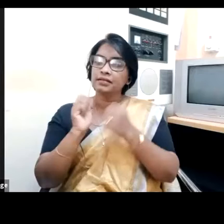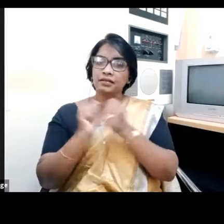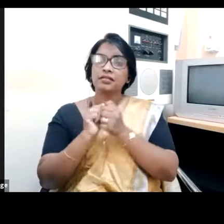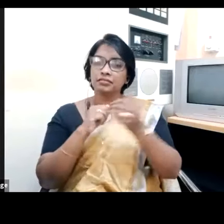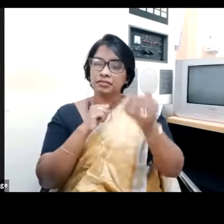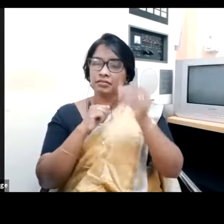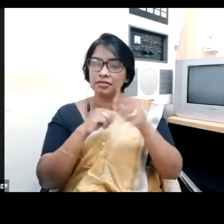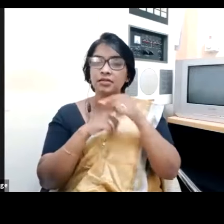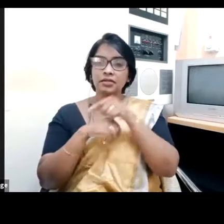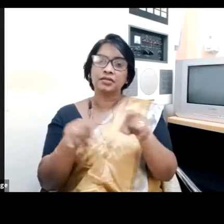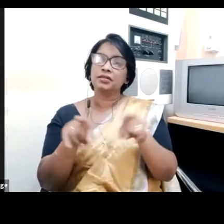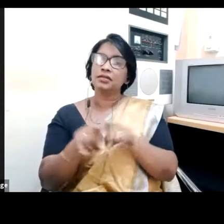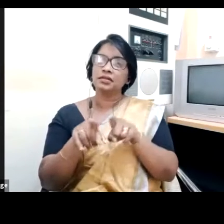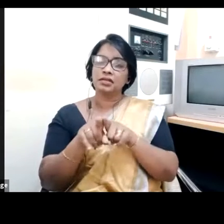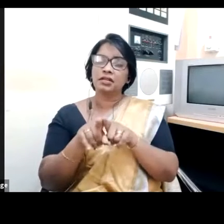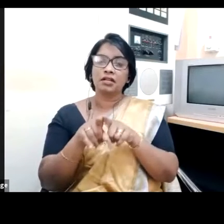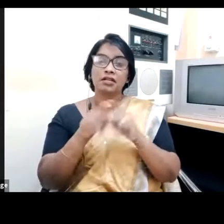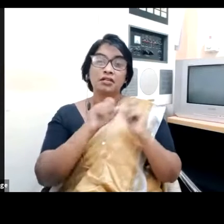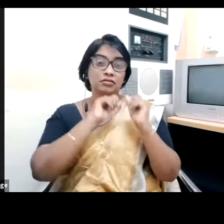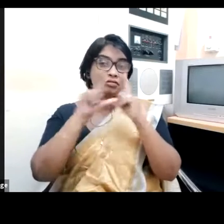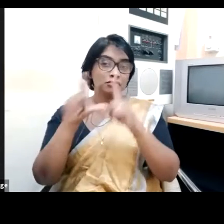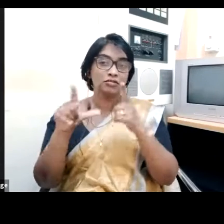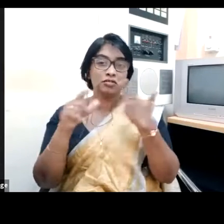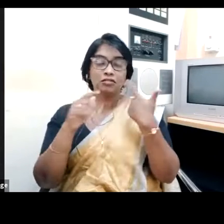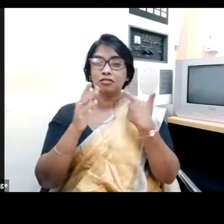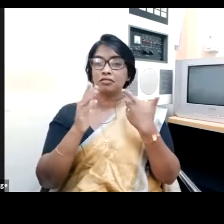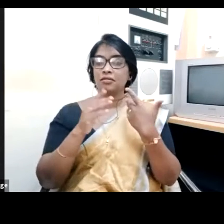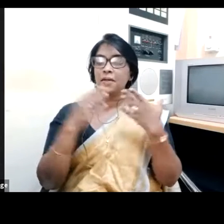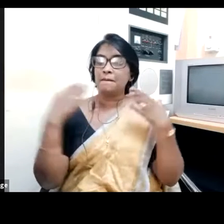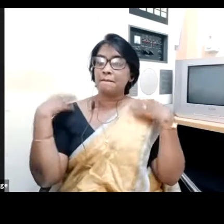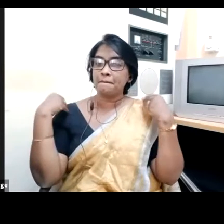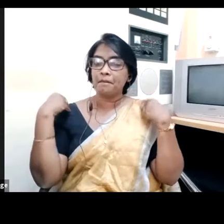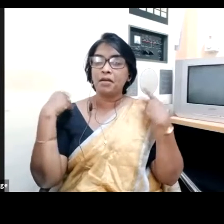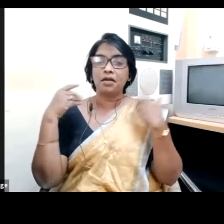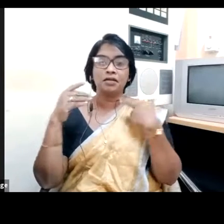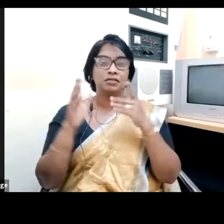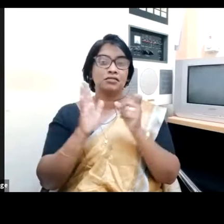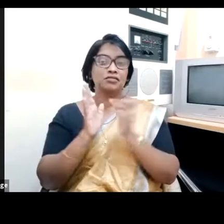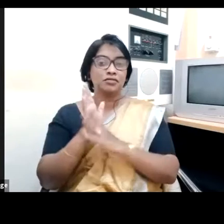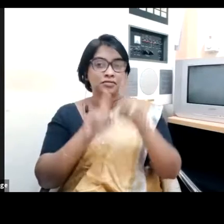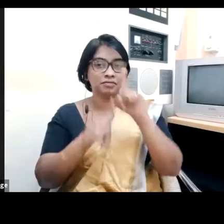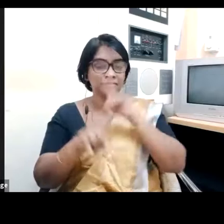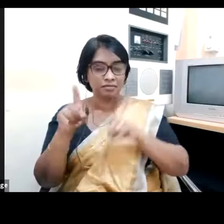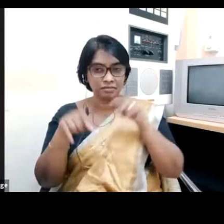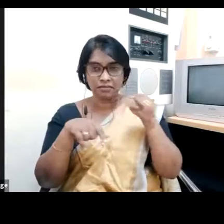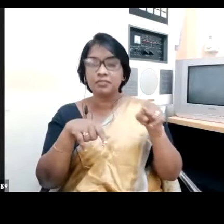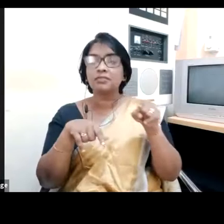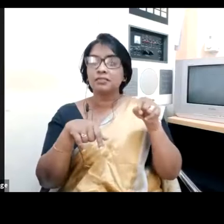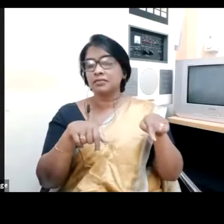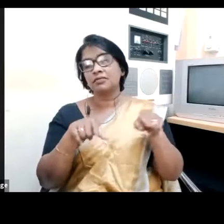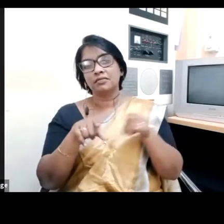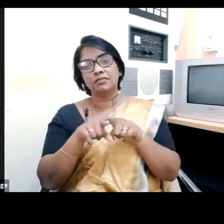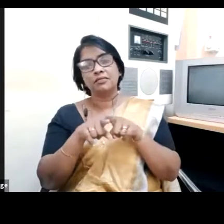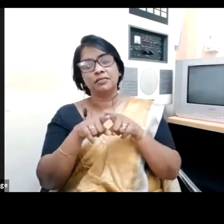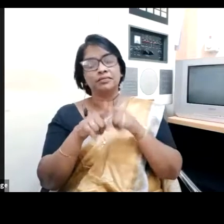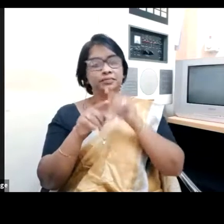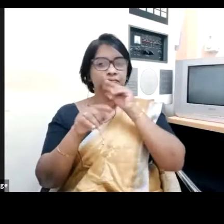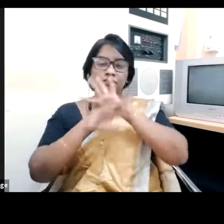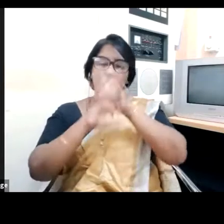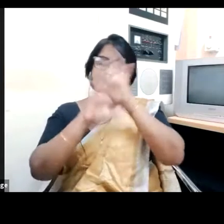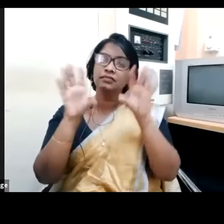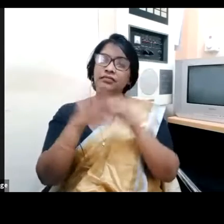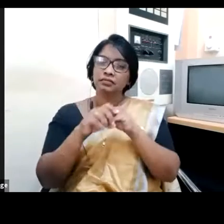portal which is called Life Commitment, which enables our members to put up the projects that they're undertaking in